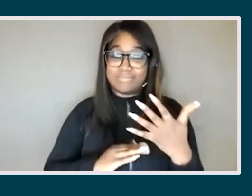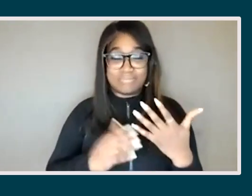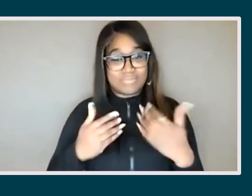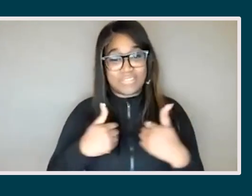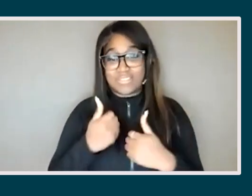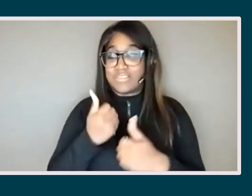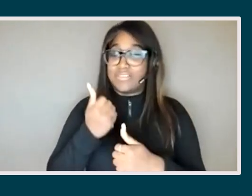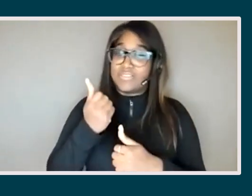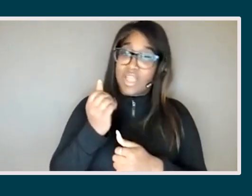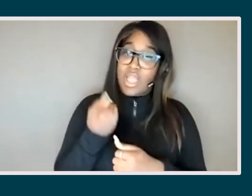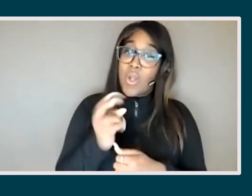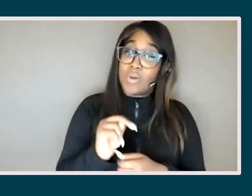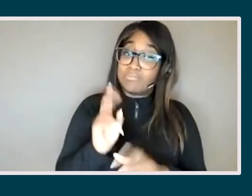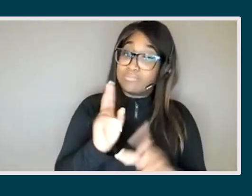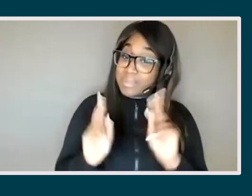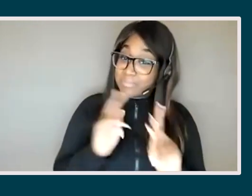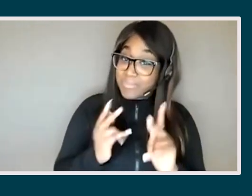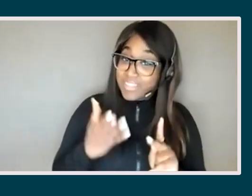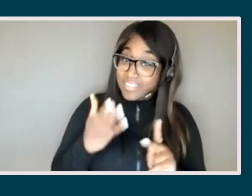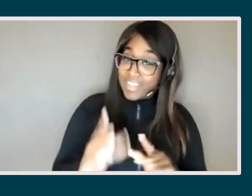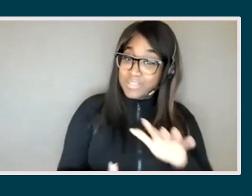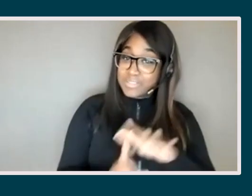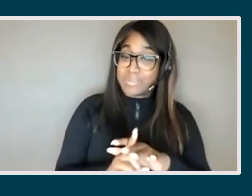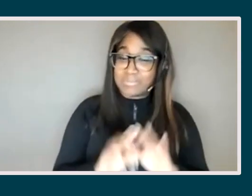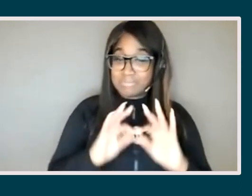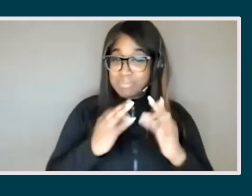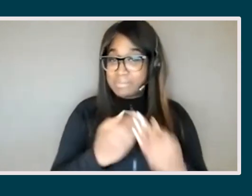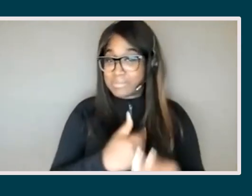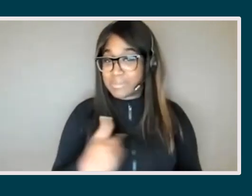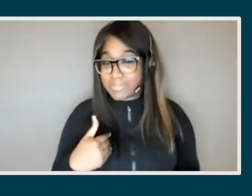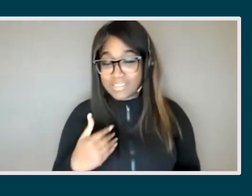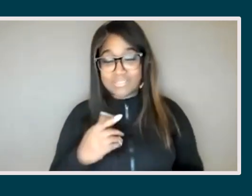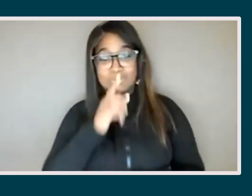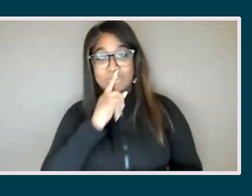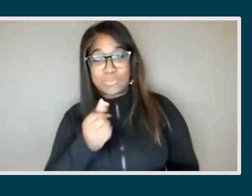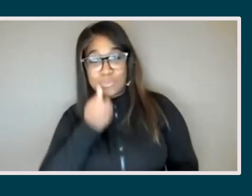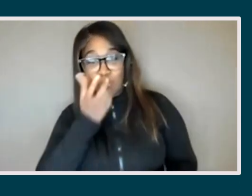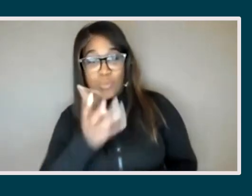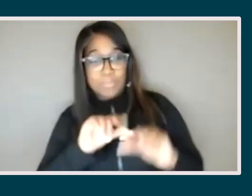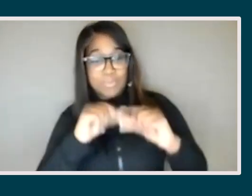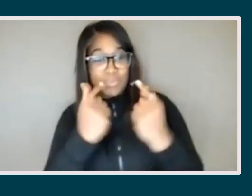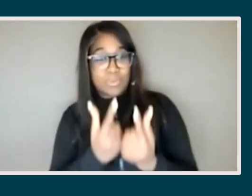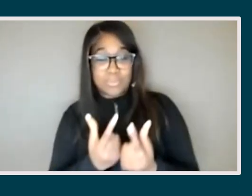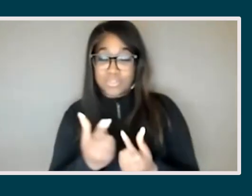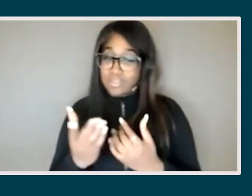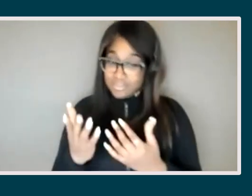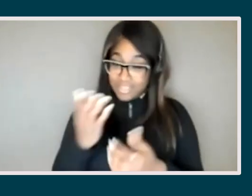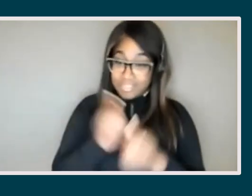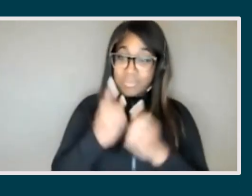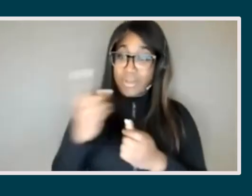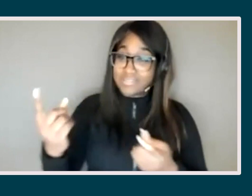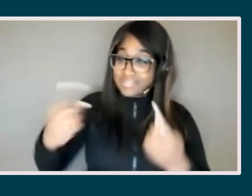of our own people there, and it was a really, really like warm group. So whoever we attracted was really,